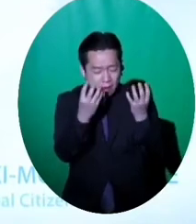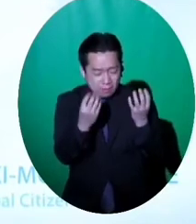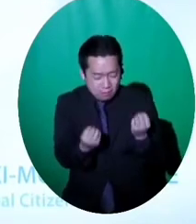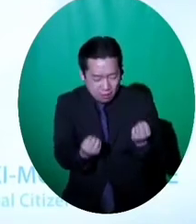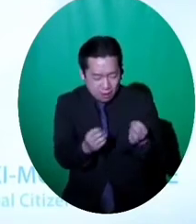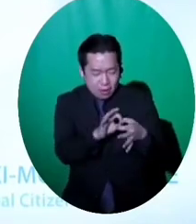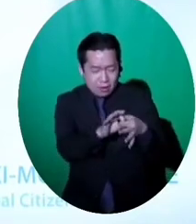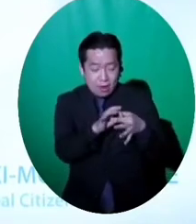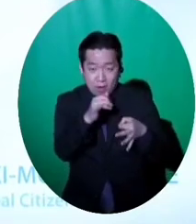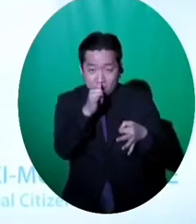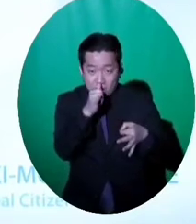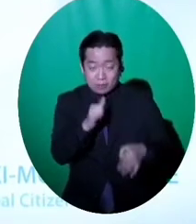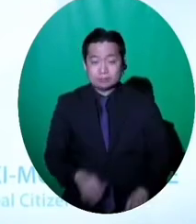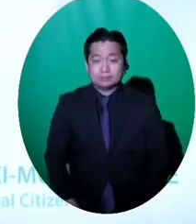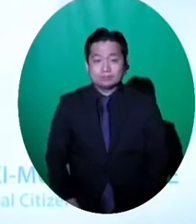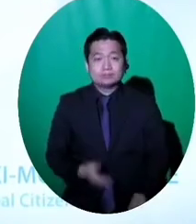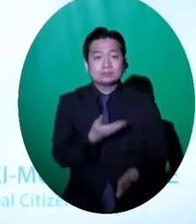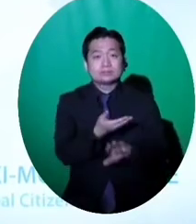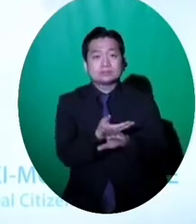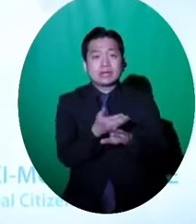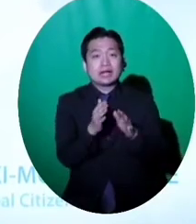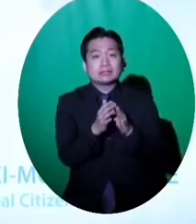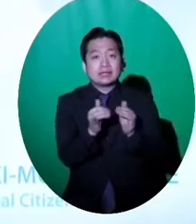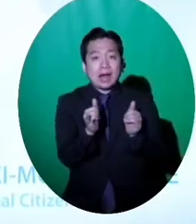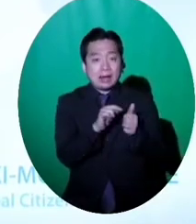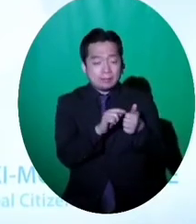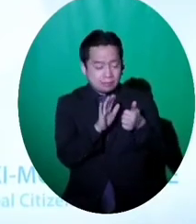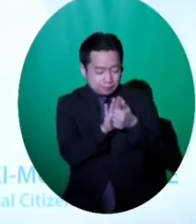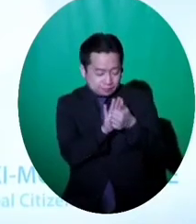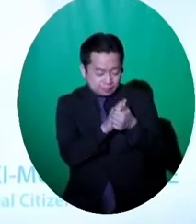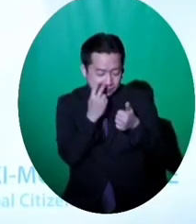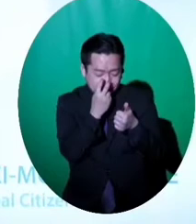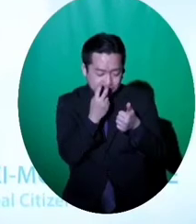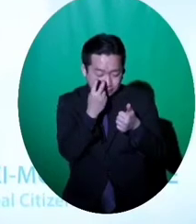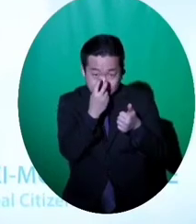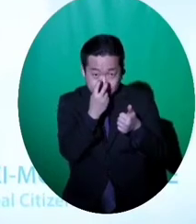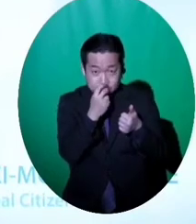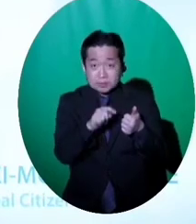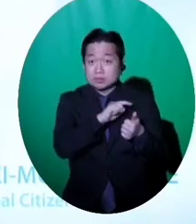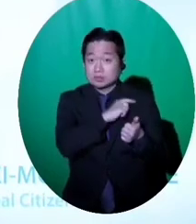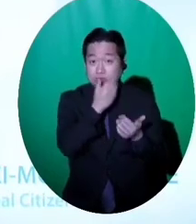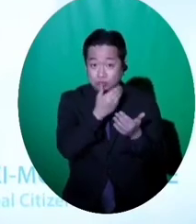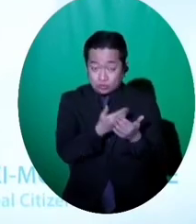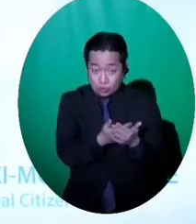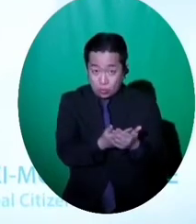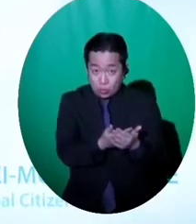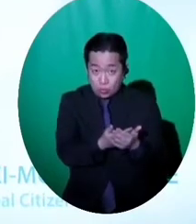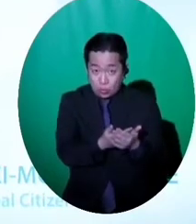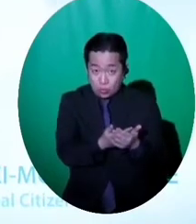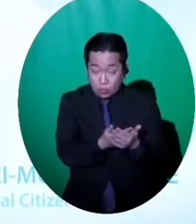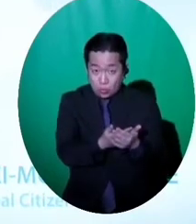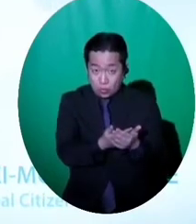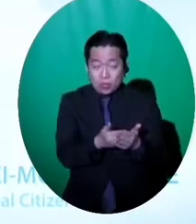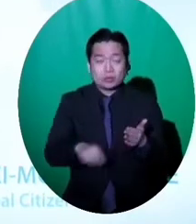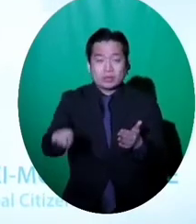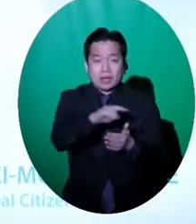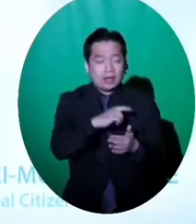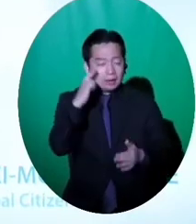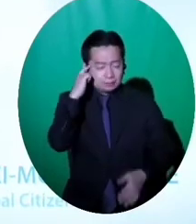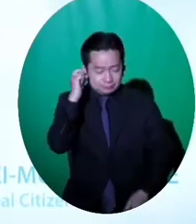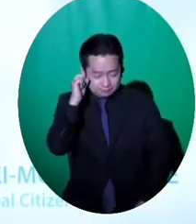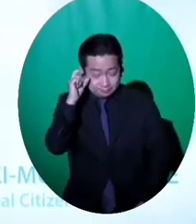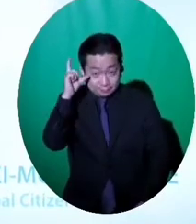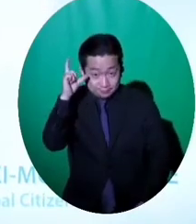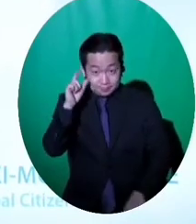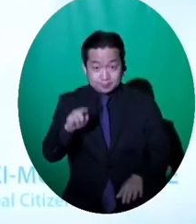to us. The plenary session proposed to revisit the meaning of care and in the era of